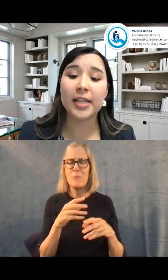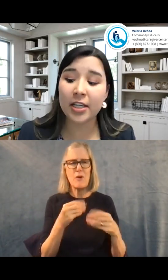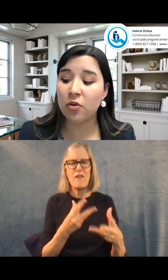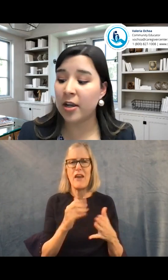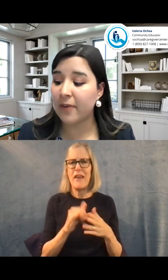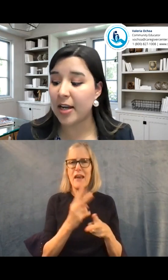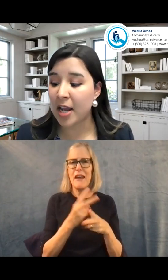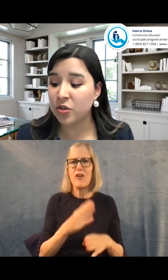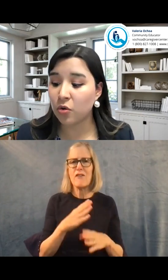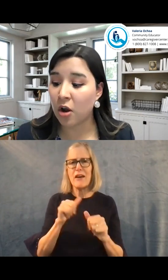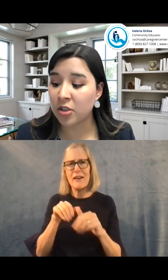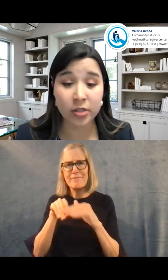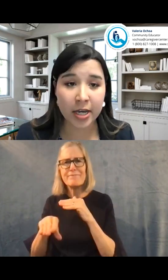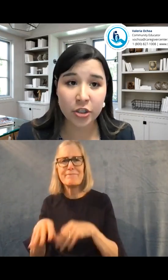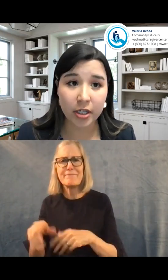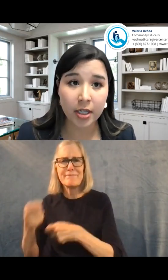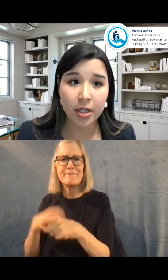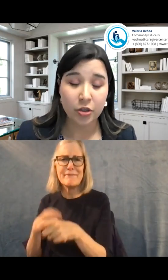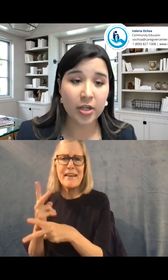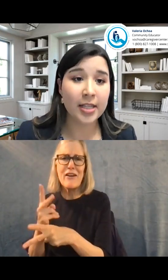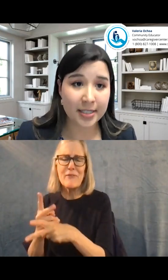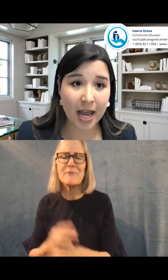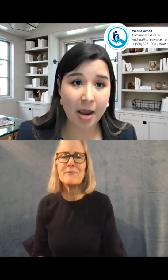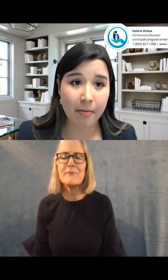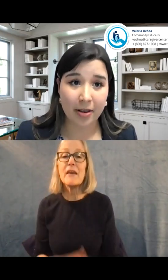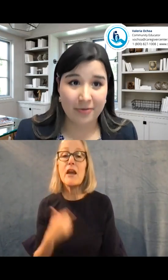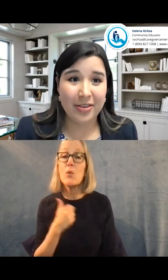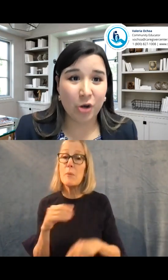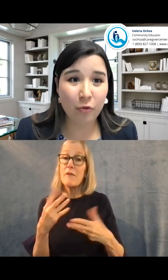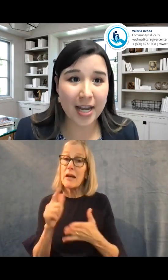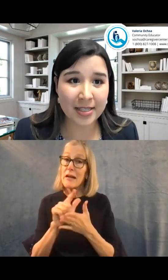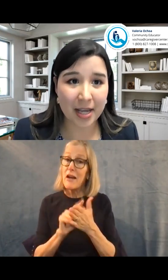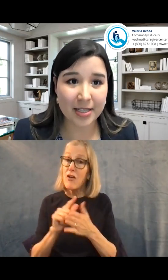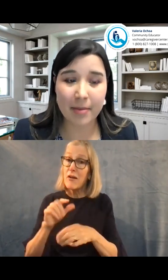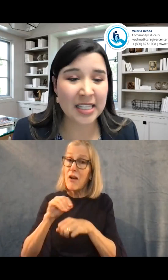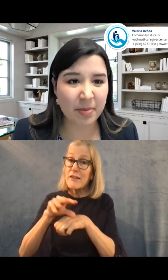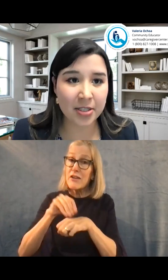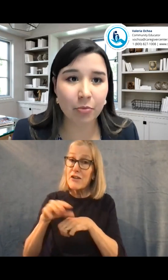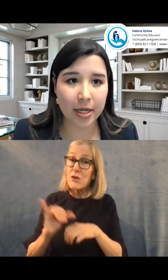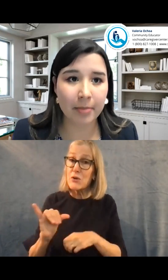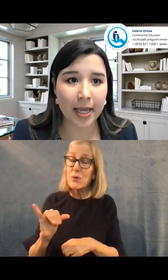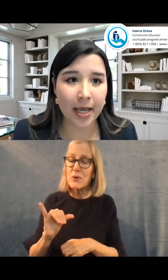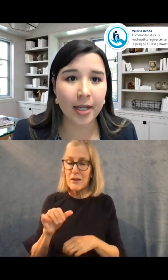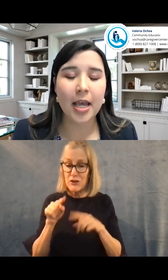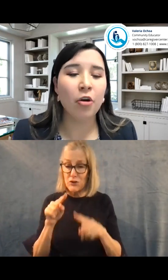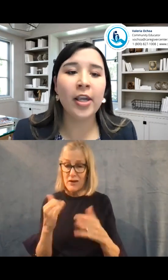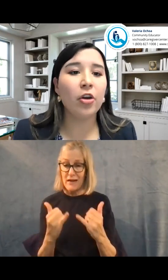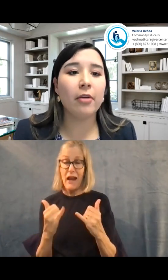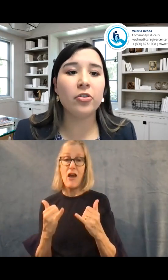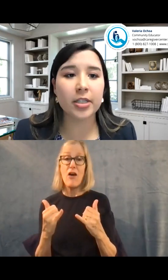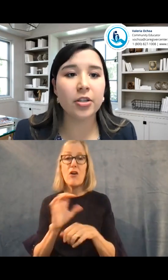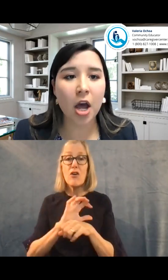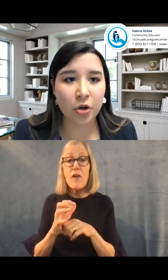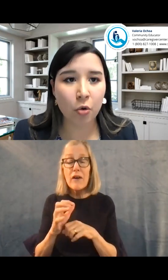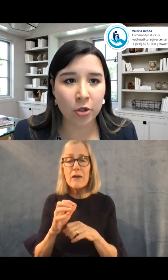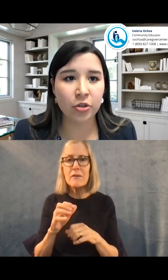offer legal and financial consultation. During this time with the COVID-19 pandemic, especially when it began, our